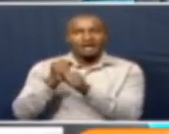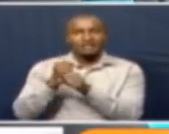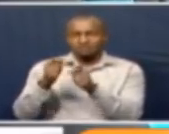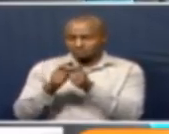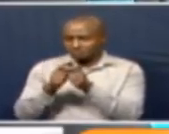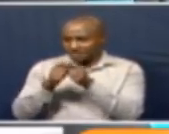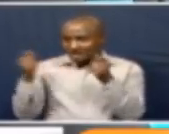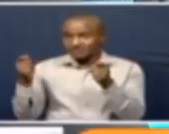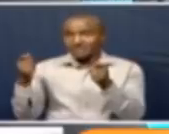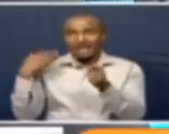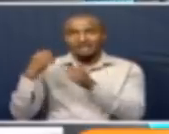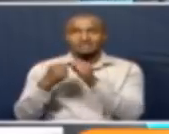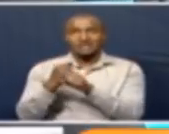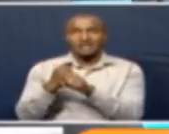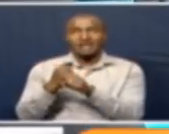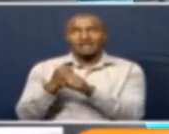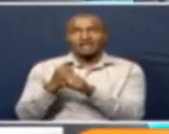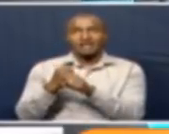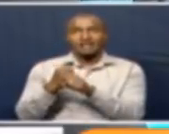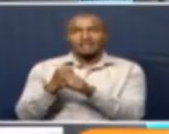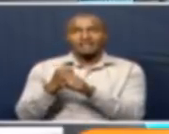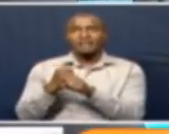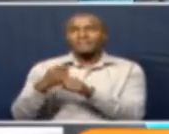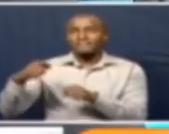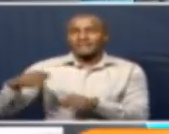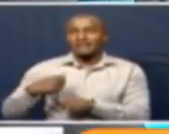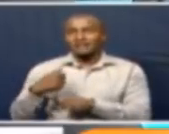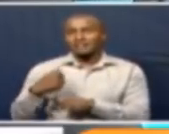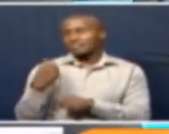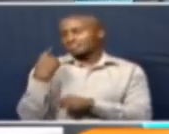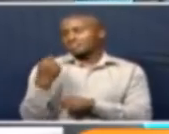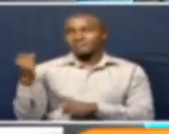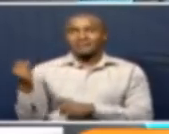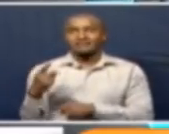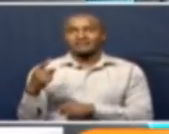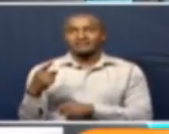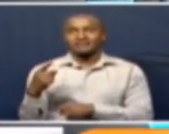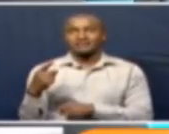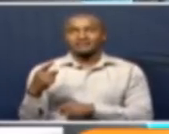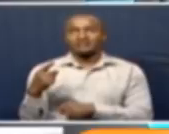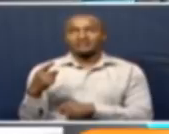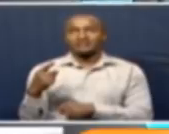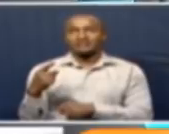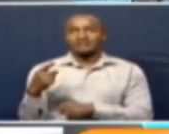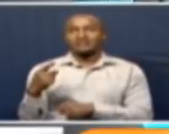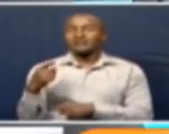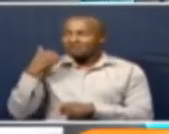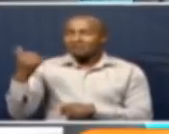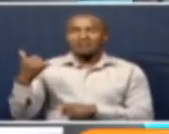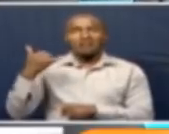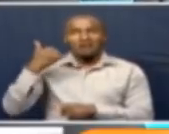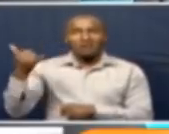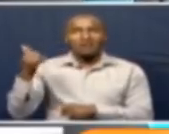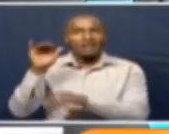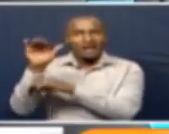cover early last year. I just got paid last month. Mm-hmm. That's because I kept on calling and calling